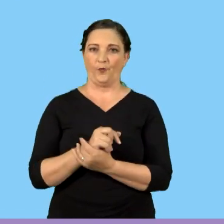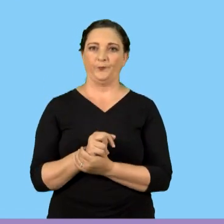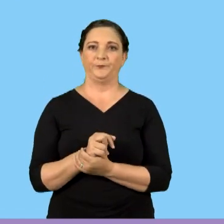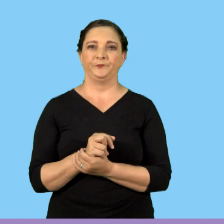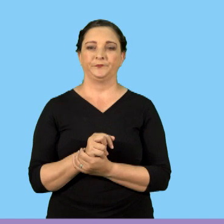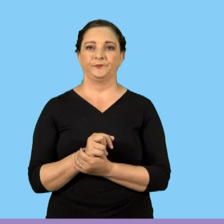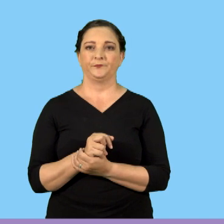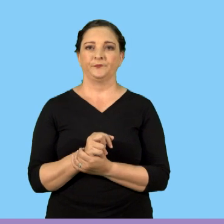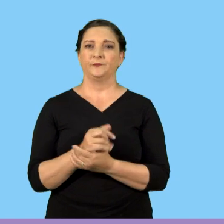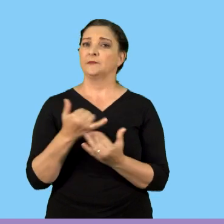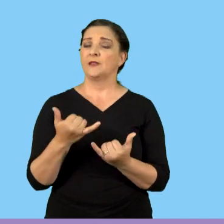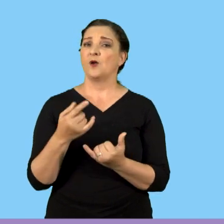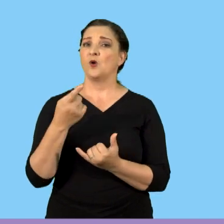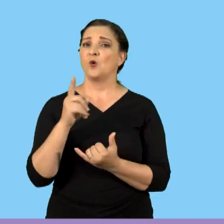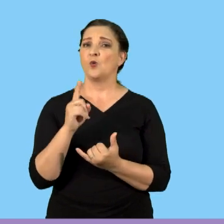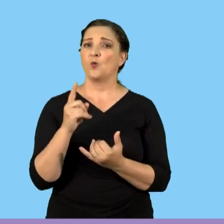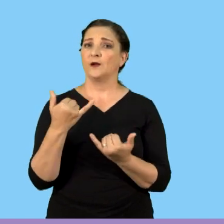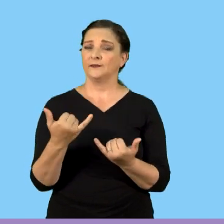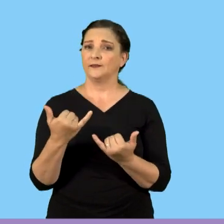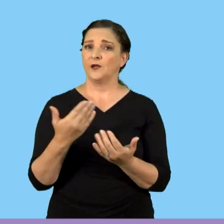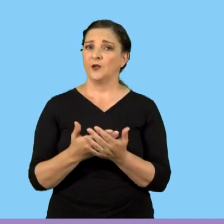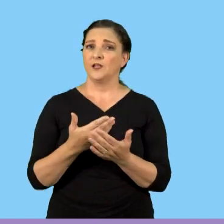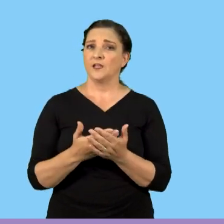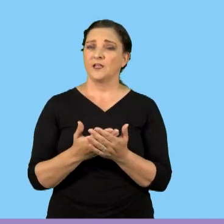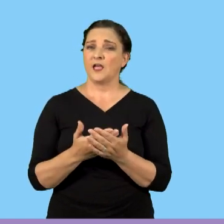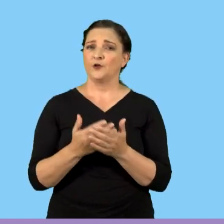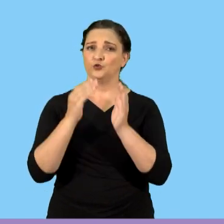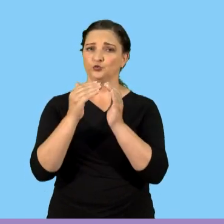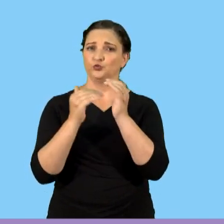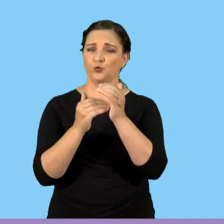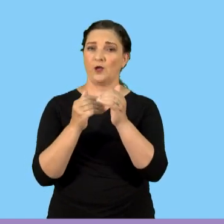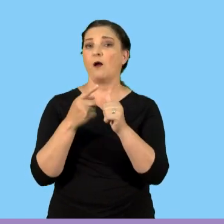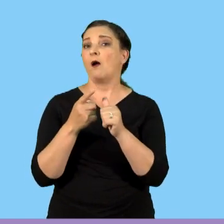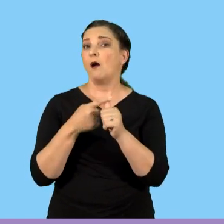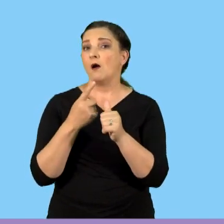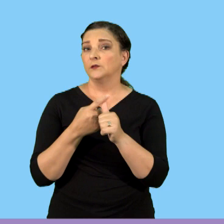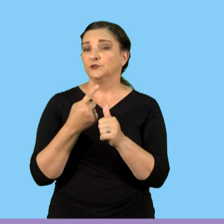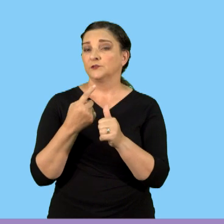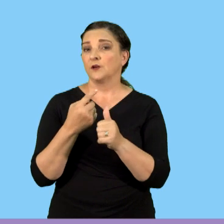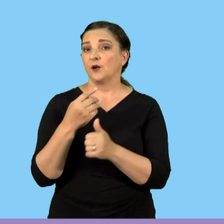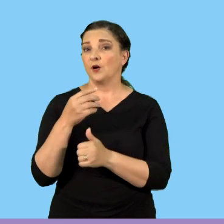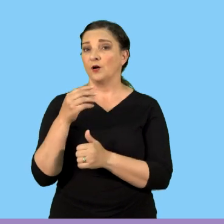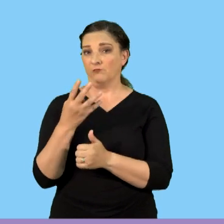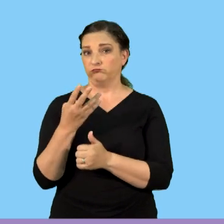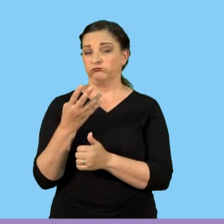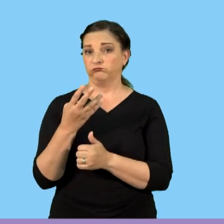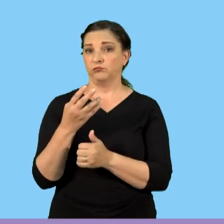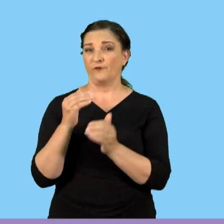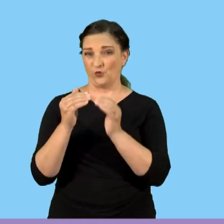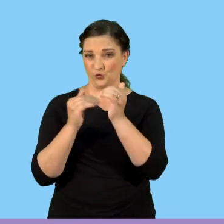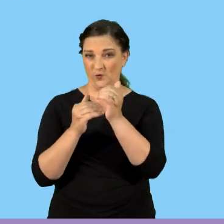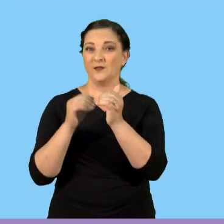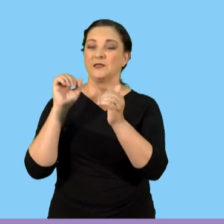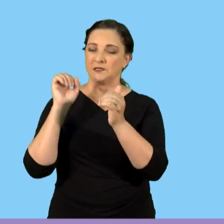p squared is equals to 4. So what number do we square so that the answer is 4? If you are thinking of